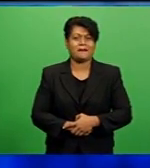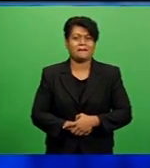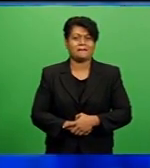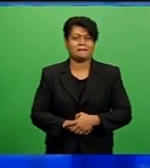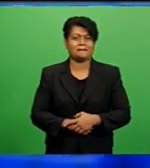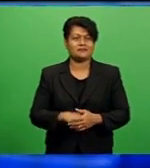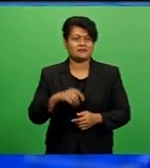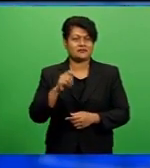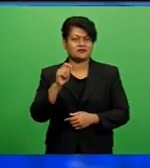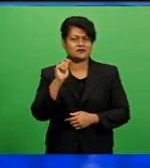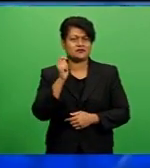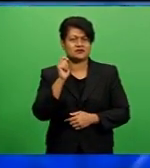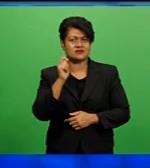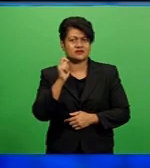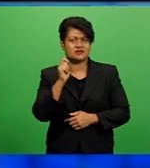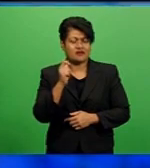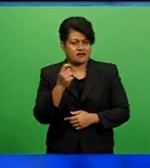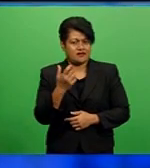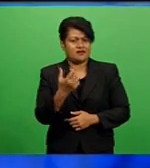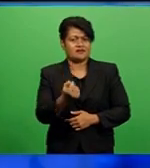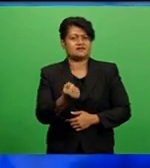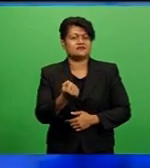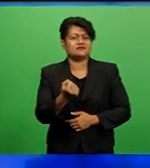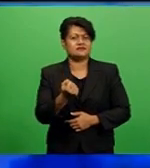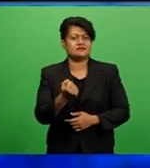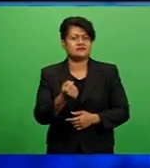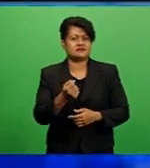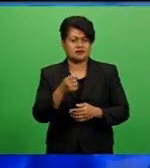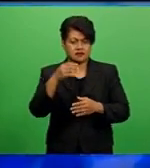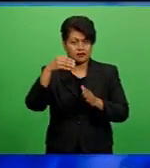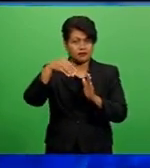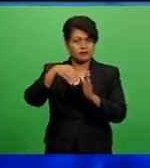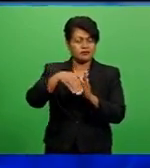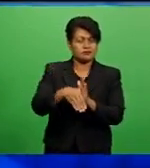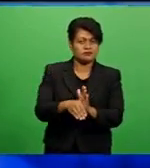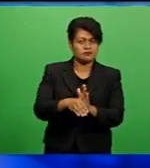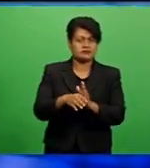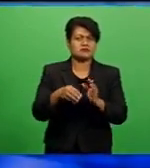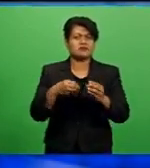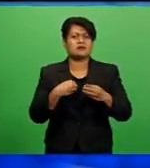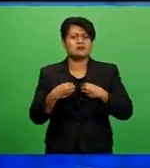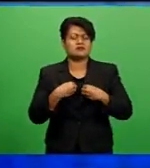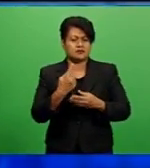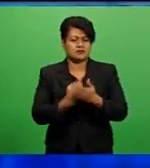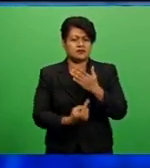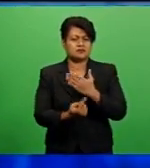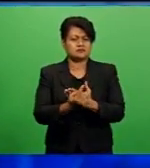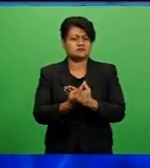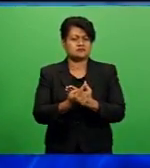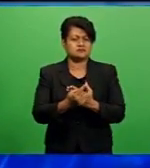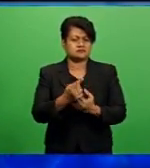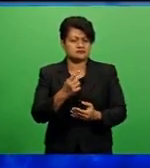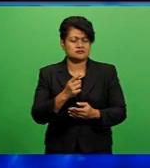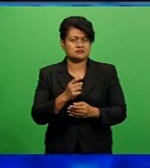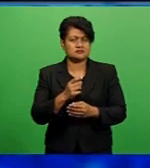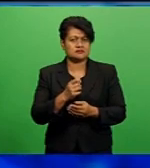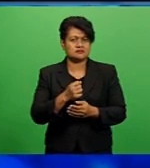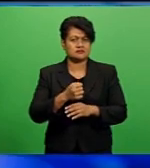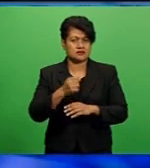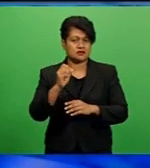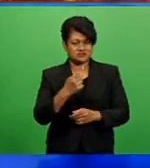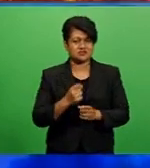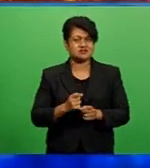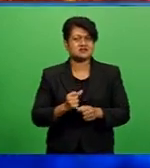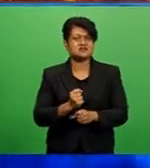Twitter is feeling the Trump effect. Shares of Twitter dropped after the company permanently suspended the account of President Donald Trump over